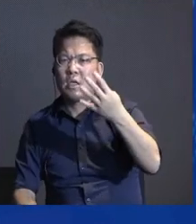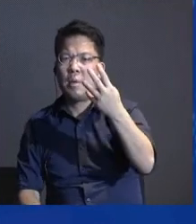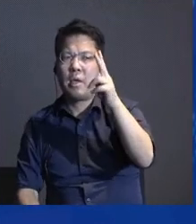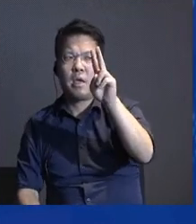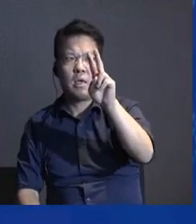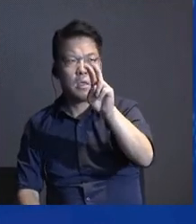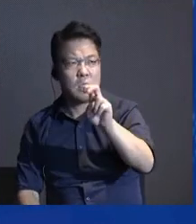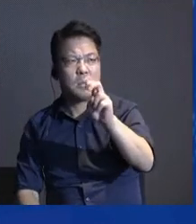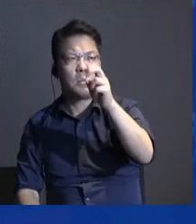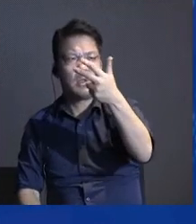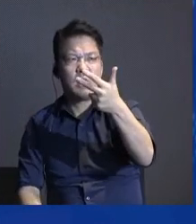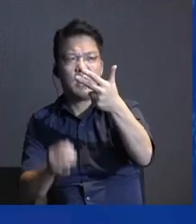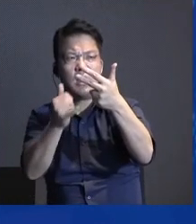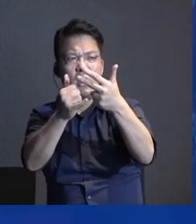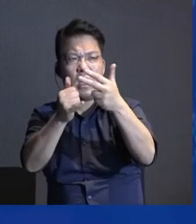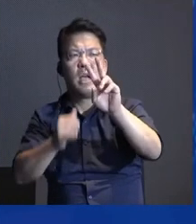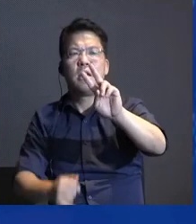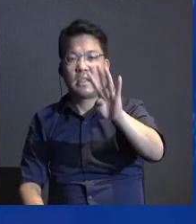for 40%.